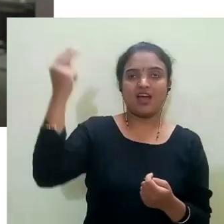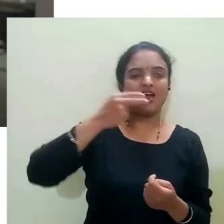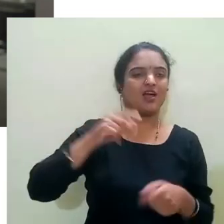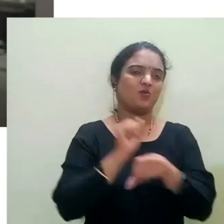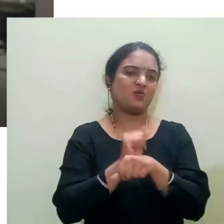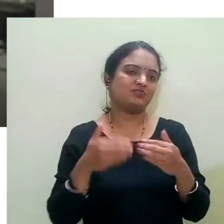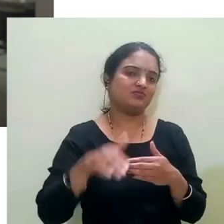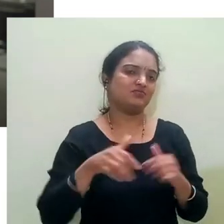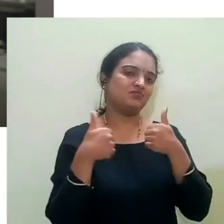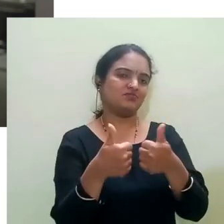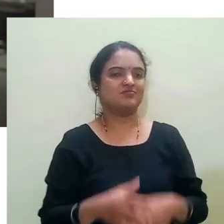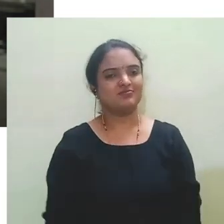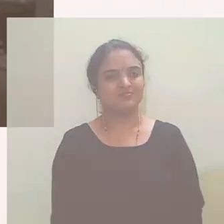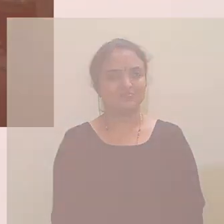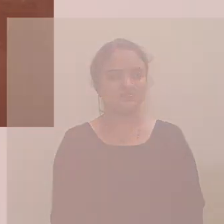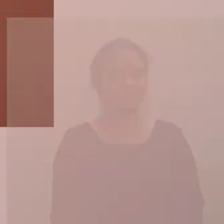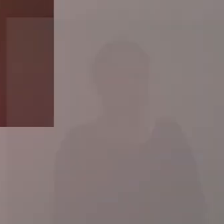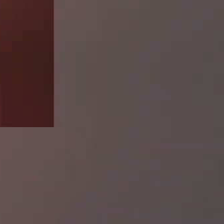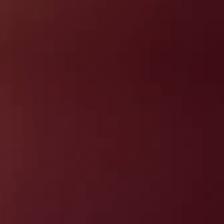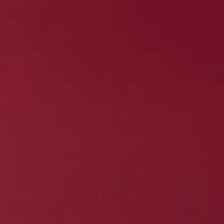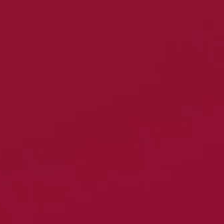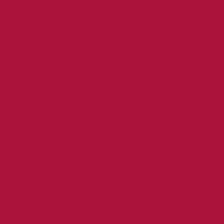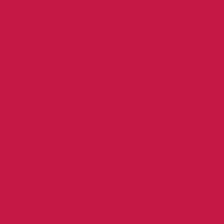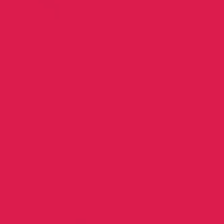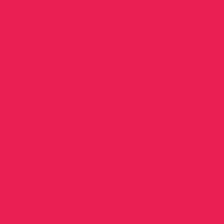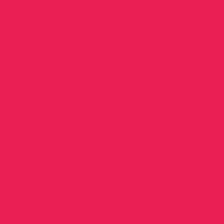education team about artworks from the collection.